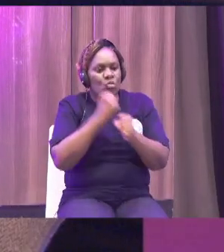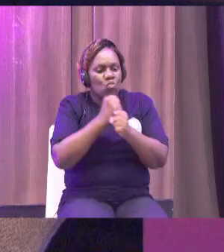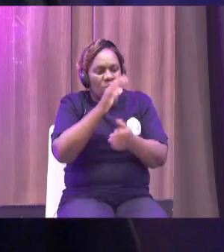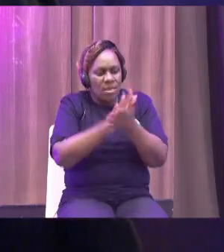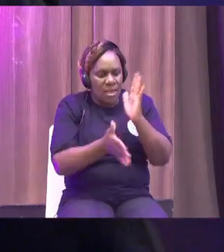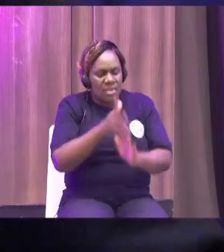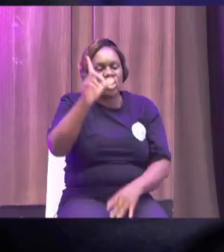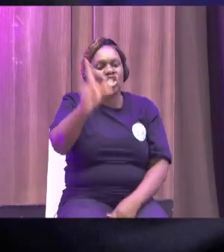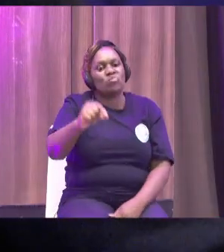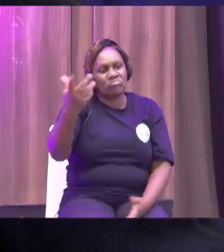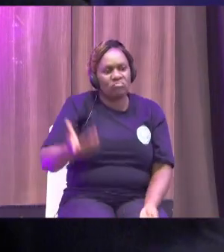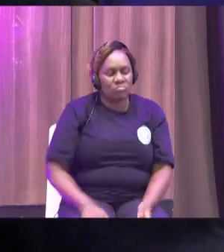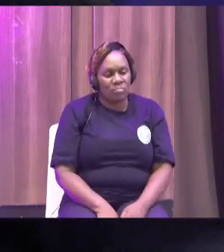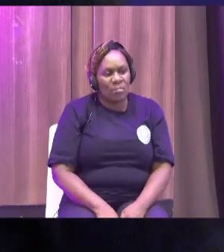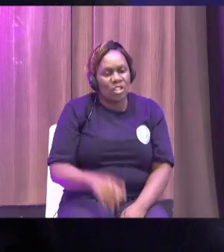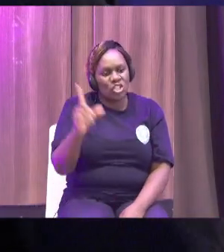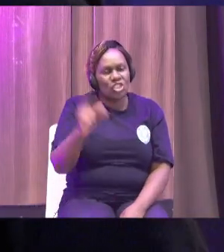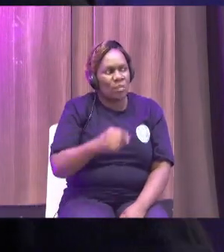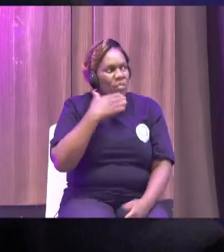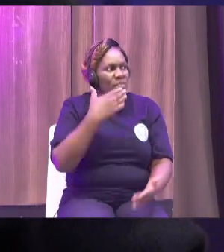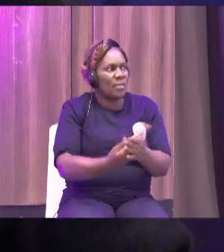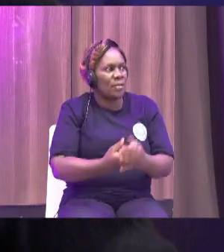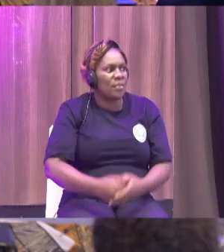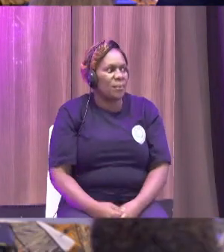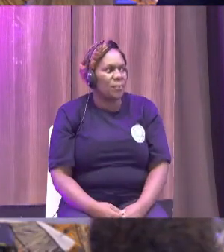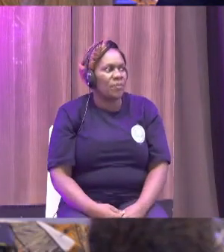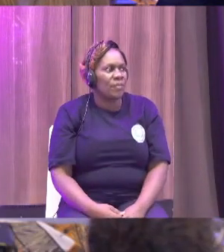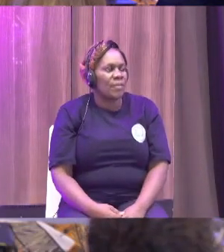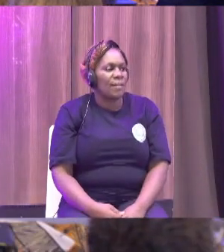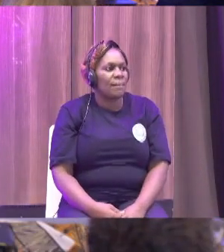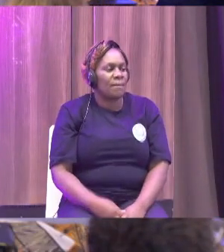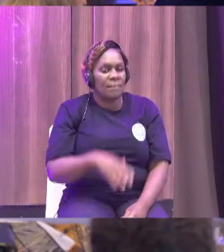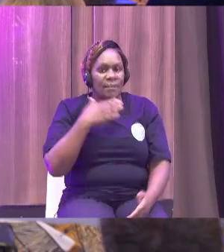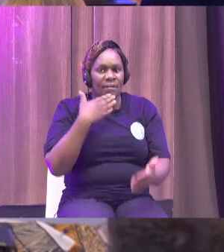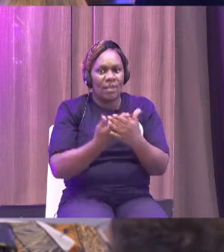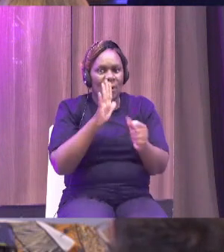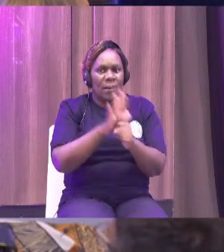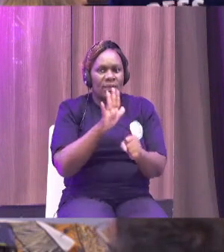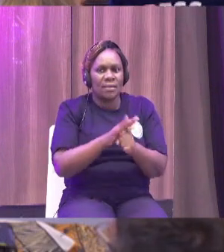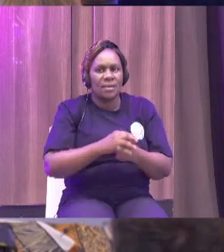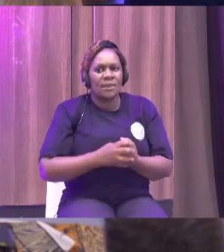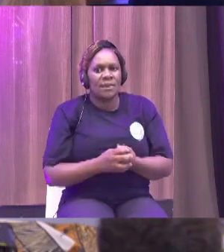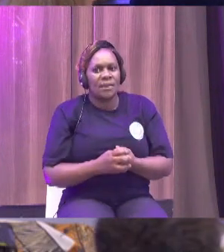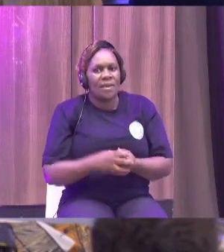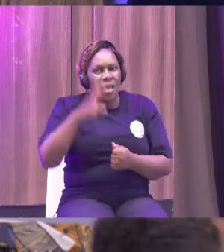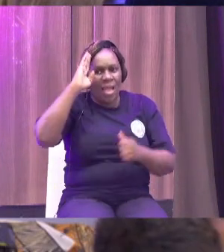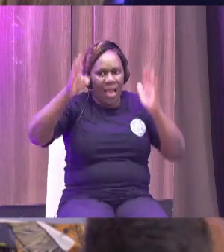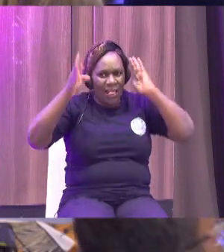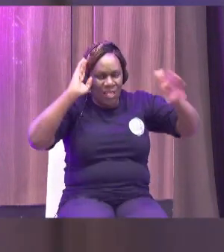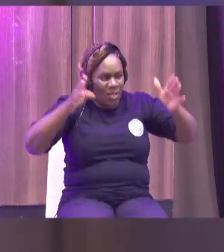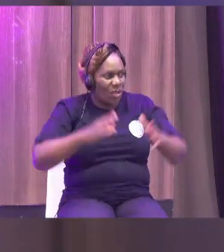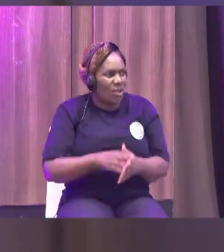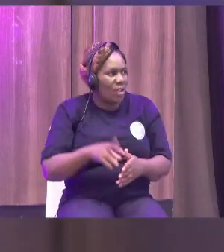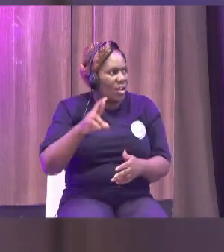it's cheap. Yeah. Okay. Thank you. Thank you very much. Thank you, lady. Hello, everyone. My name